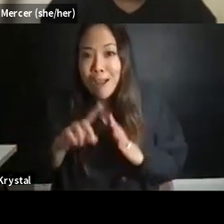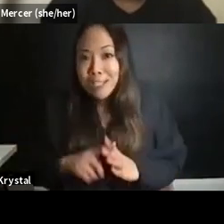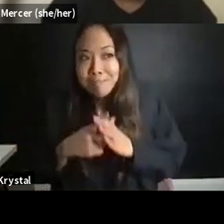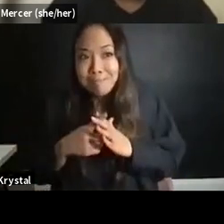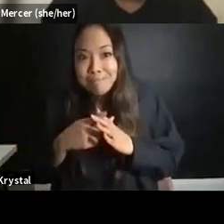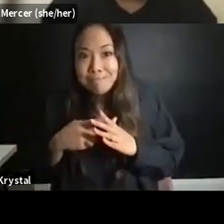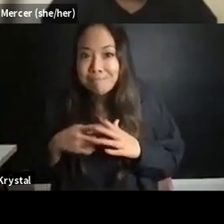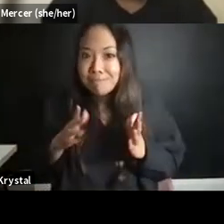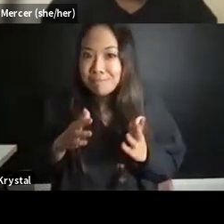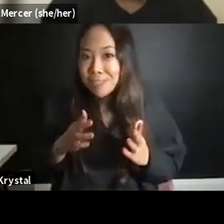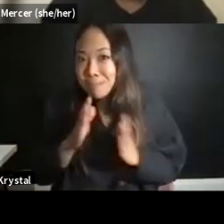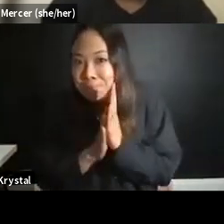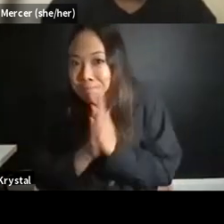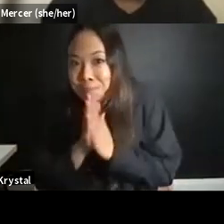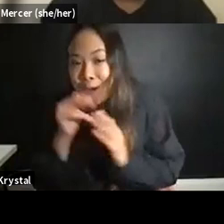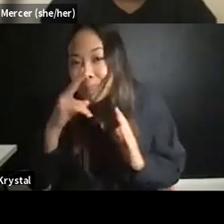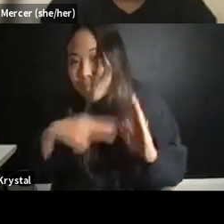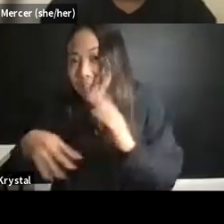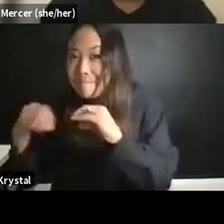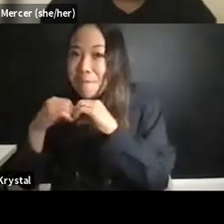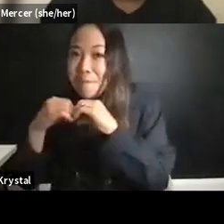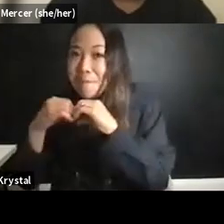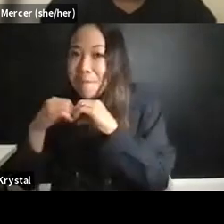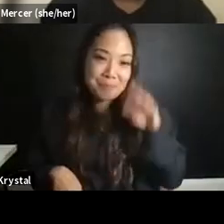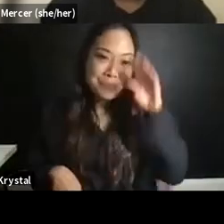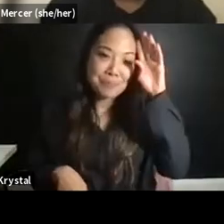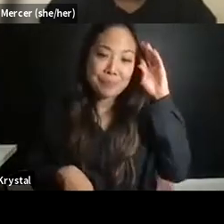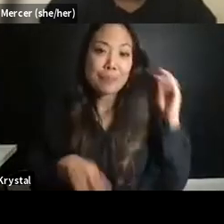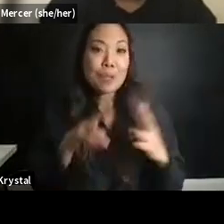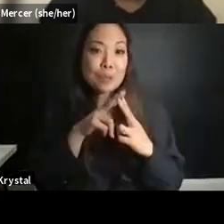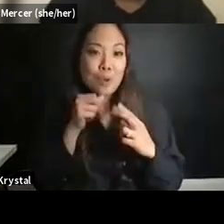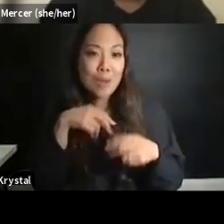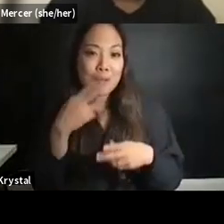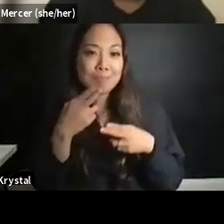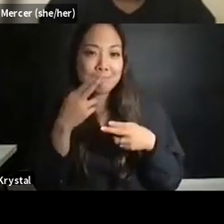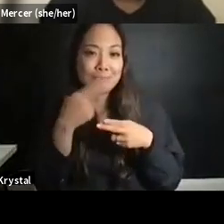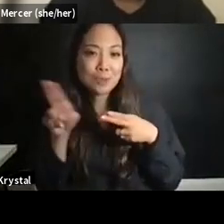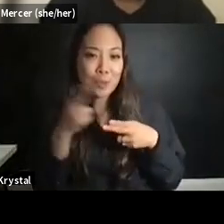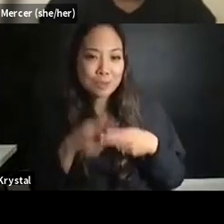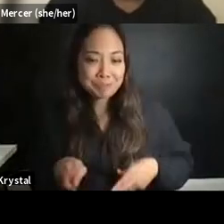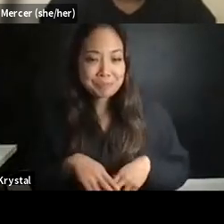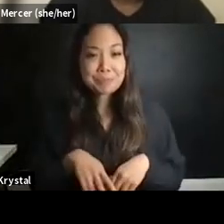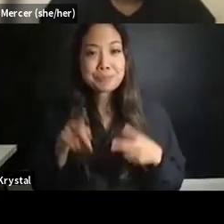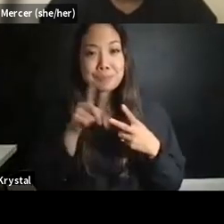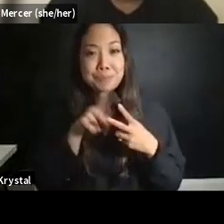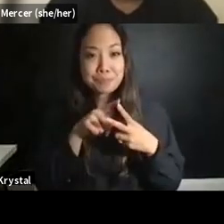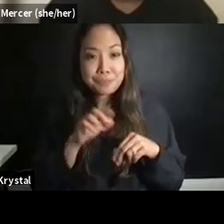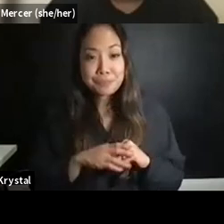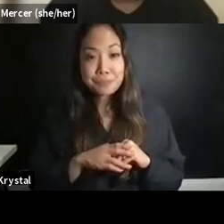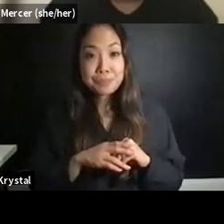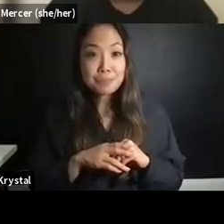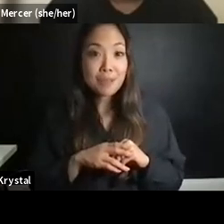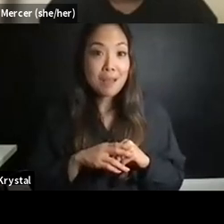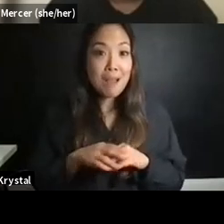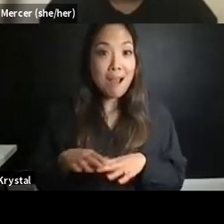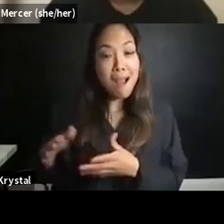i think one of the pieces that um two points i'll keep it brief one piece is um i'm raising my children